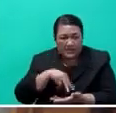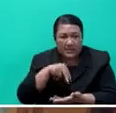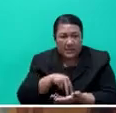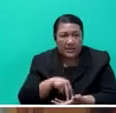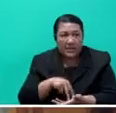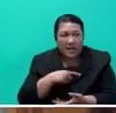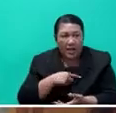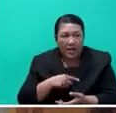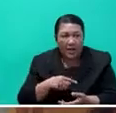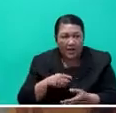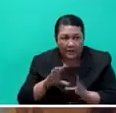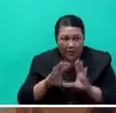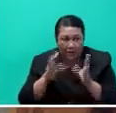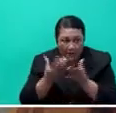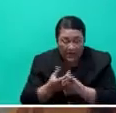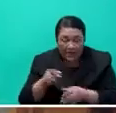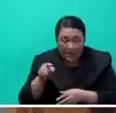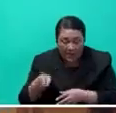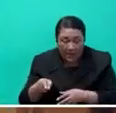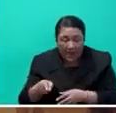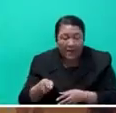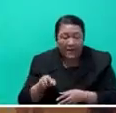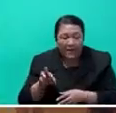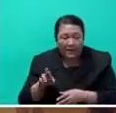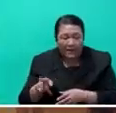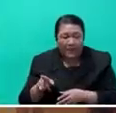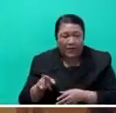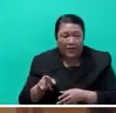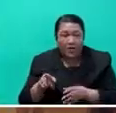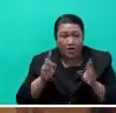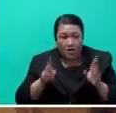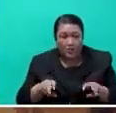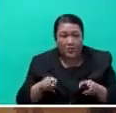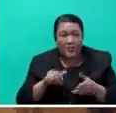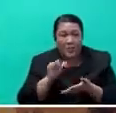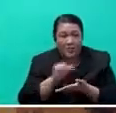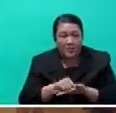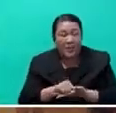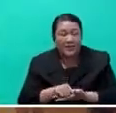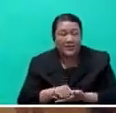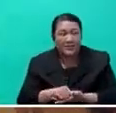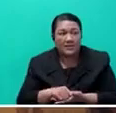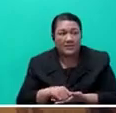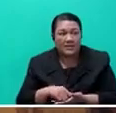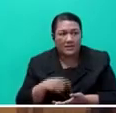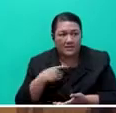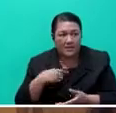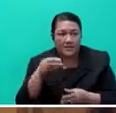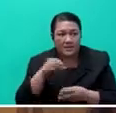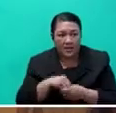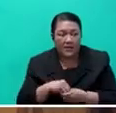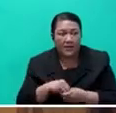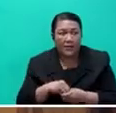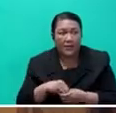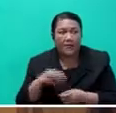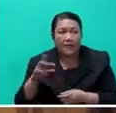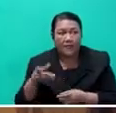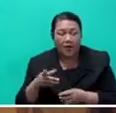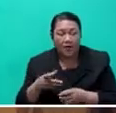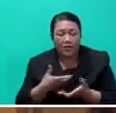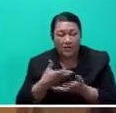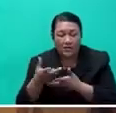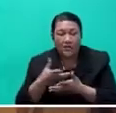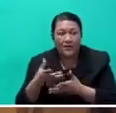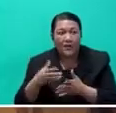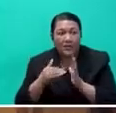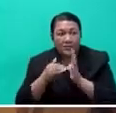Rights. We will do our utmost with the consent of my chairman to try and ensure that it's